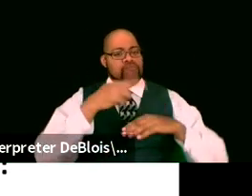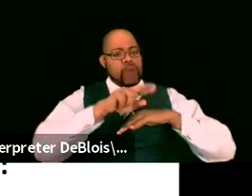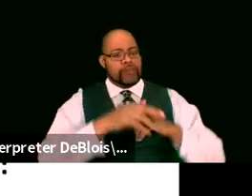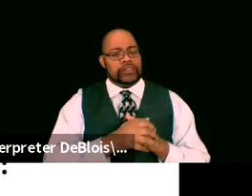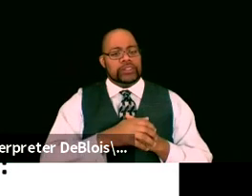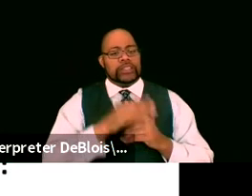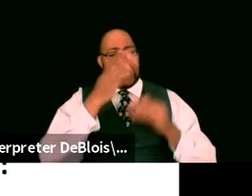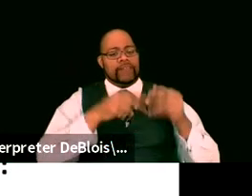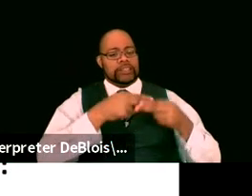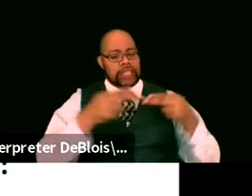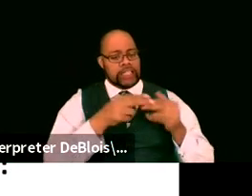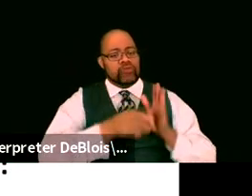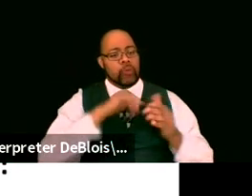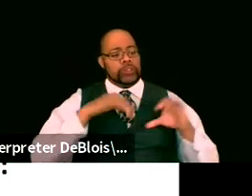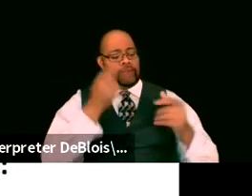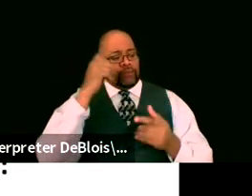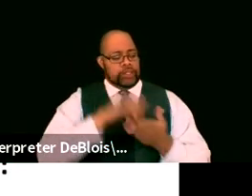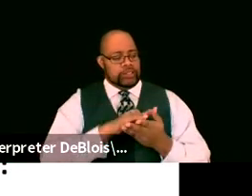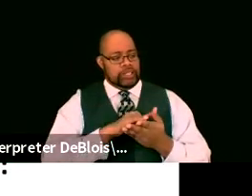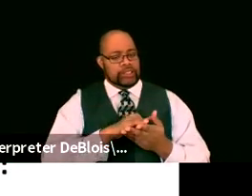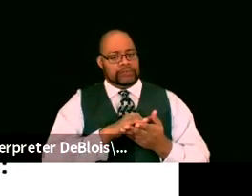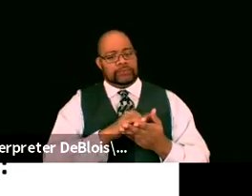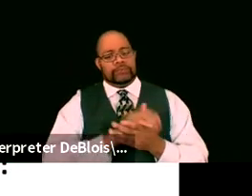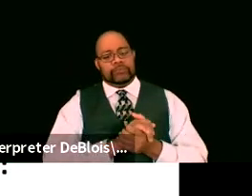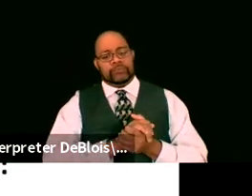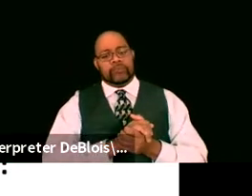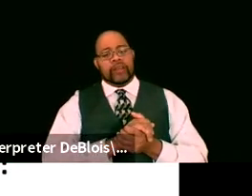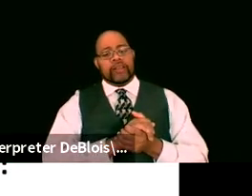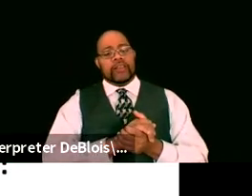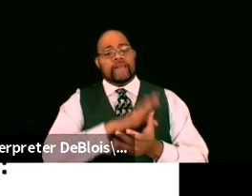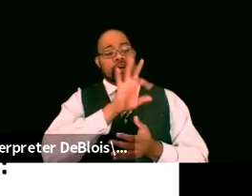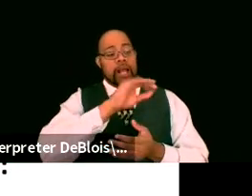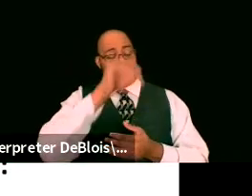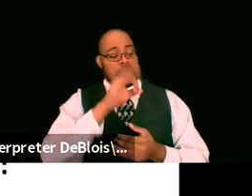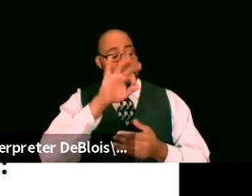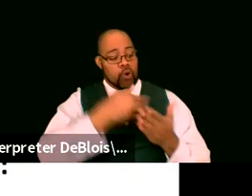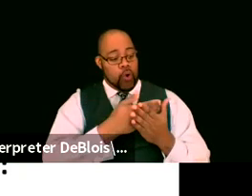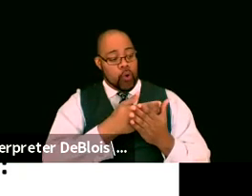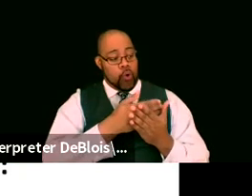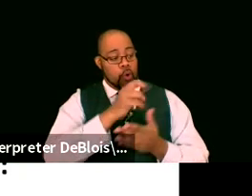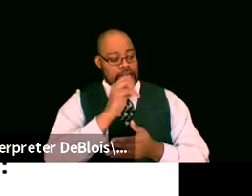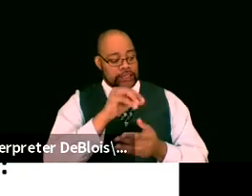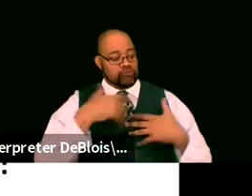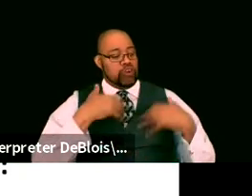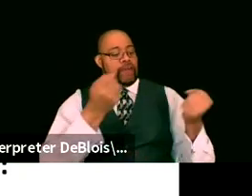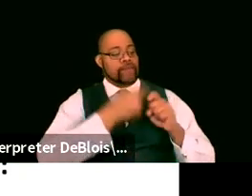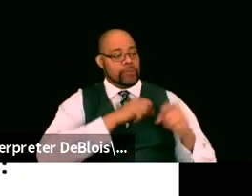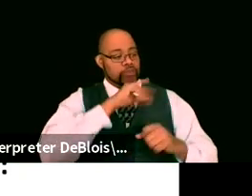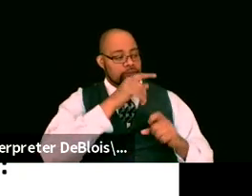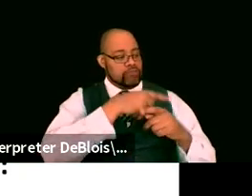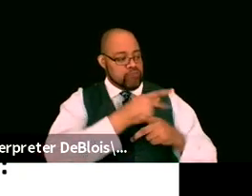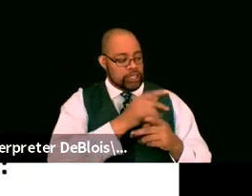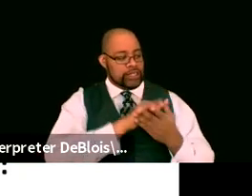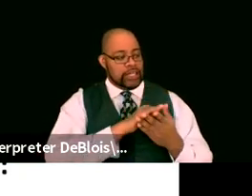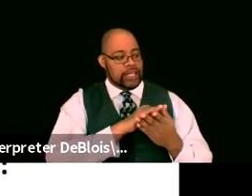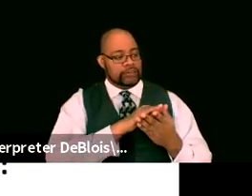end of the slide in a review that we did for Femmes Microbial Letters, is that 49% of all organisms recovered from contaminated products that